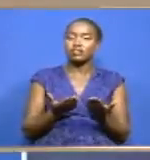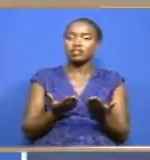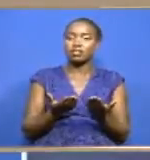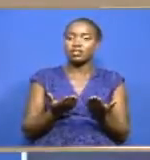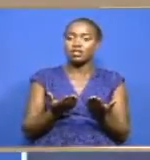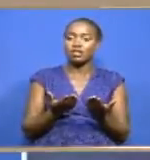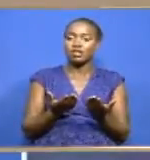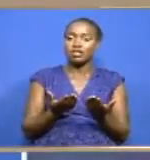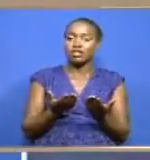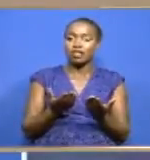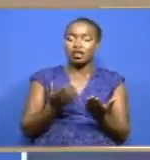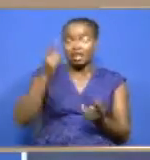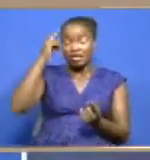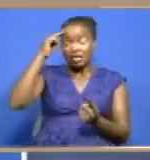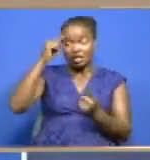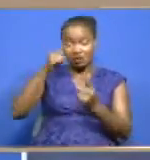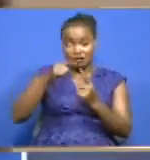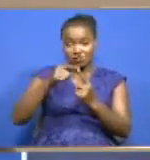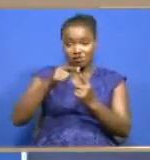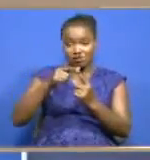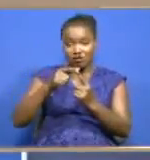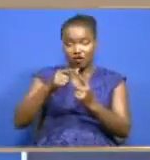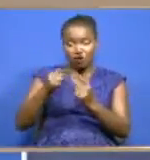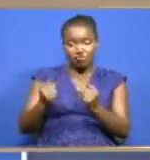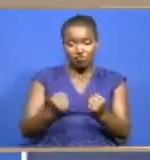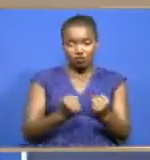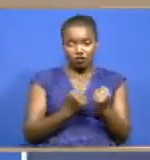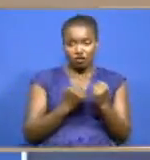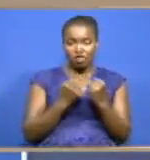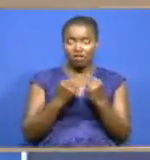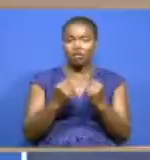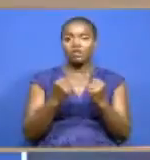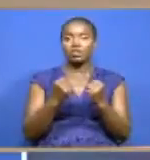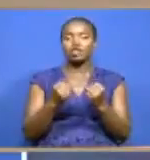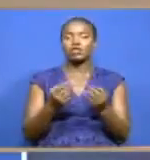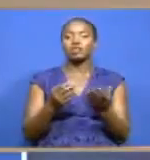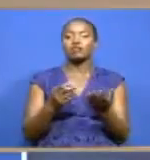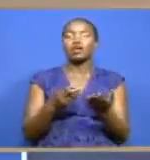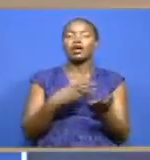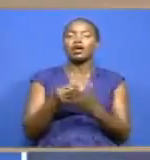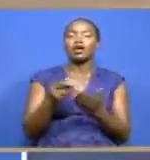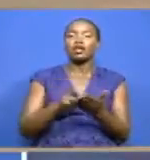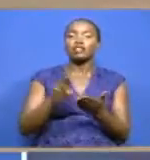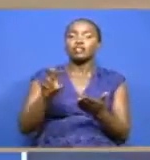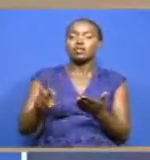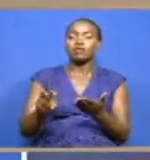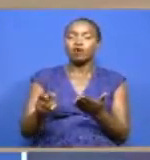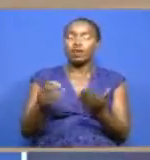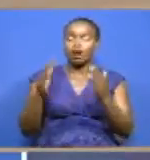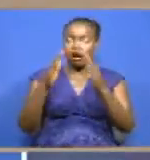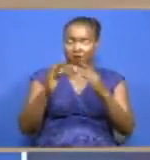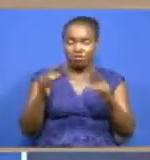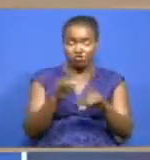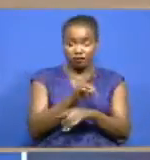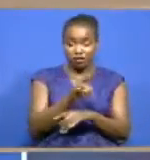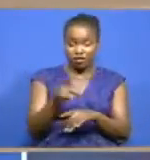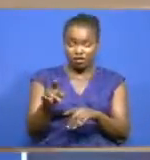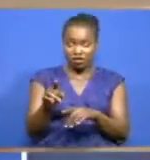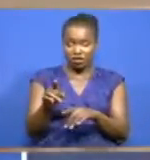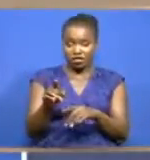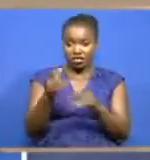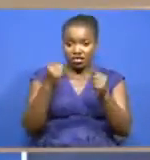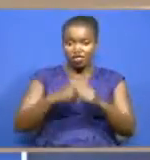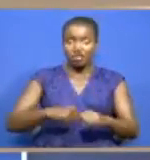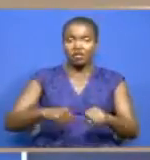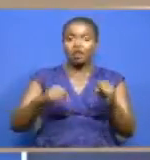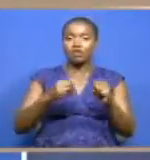intentionally strengthens the household by providing cash transfer to these households so that they are able to